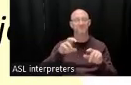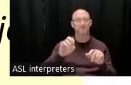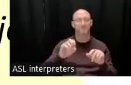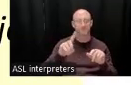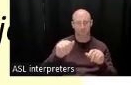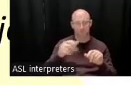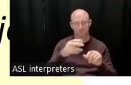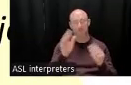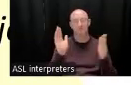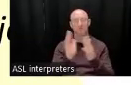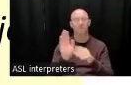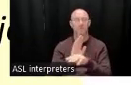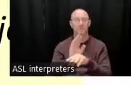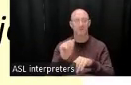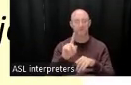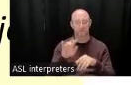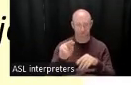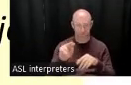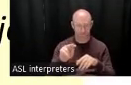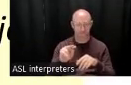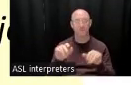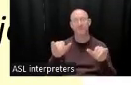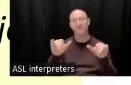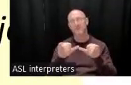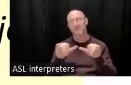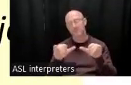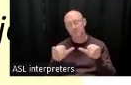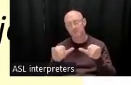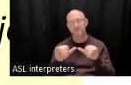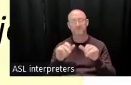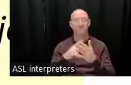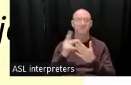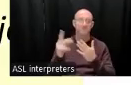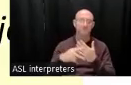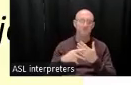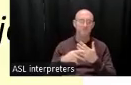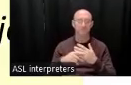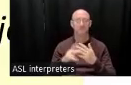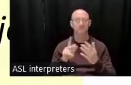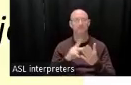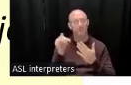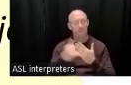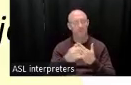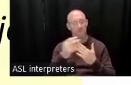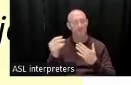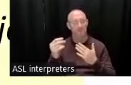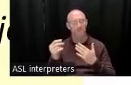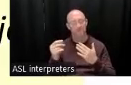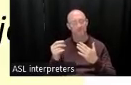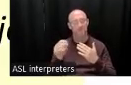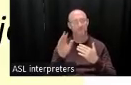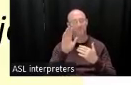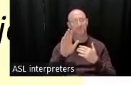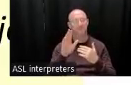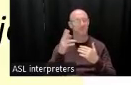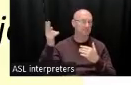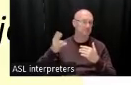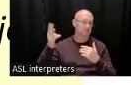Small Business Administration, the size, the project, and